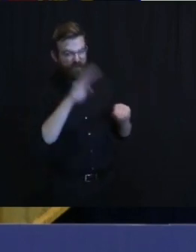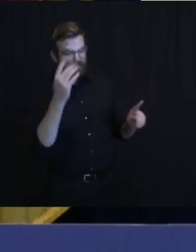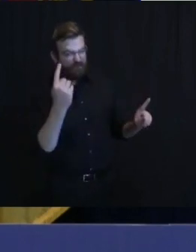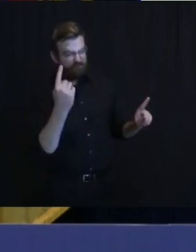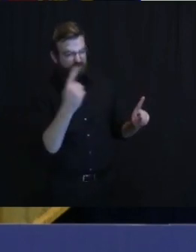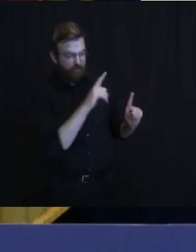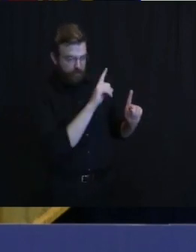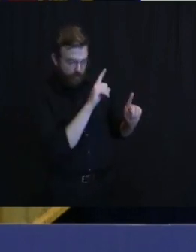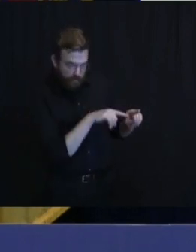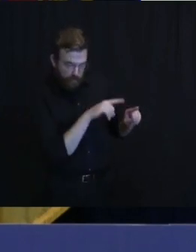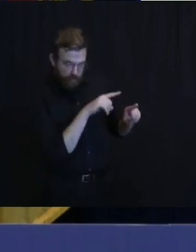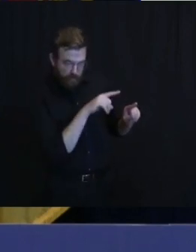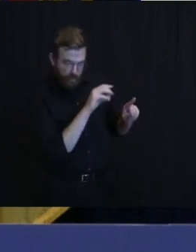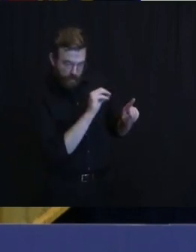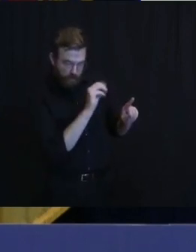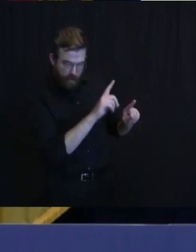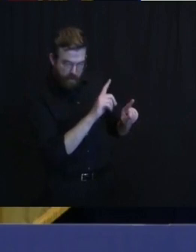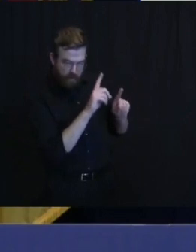now 0.98.